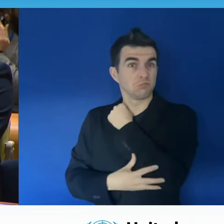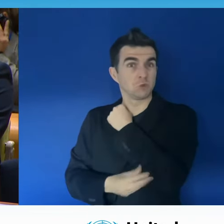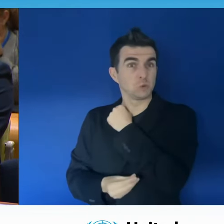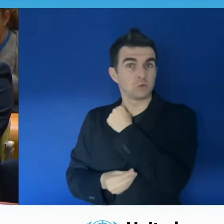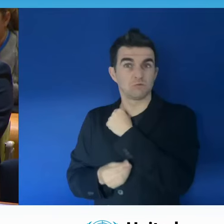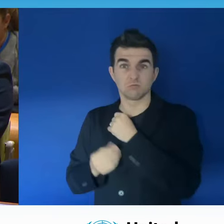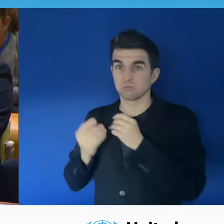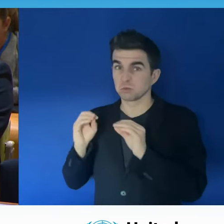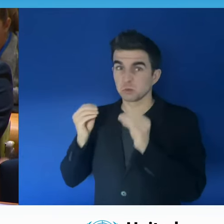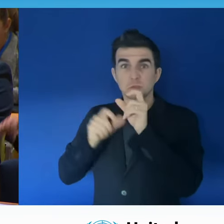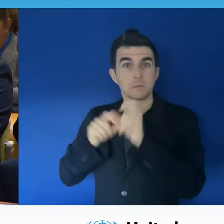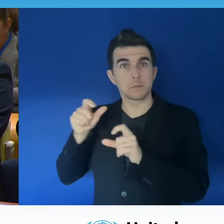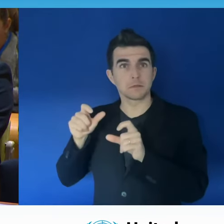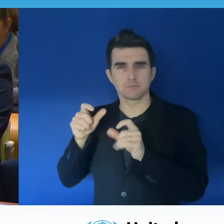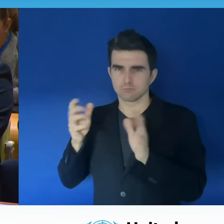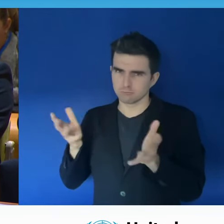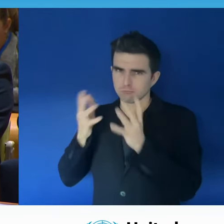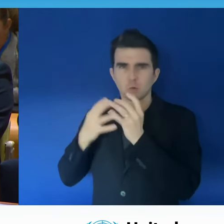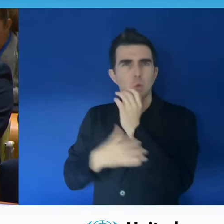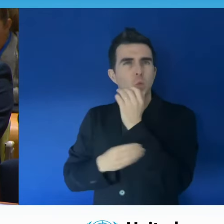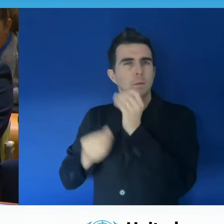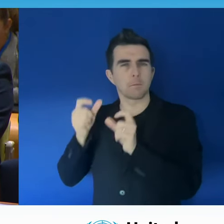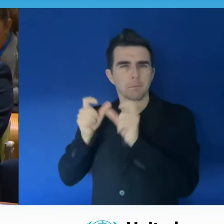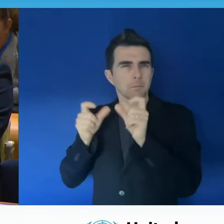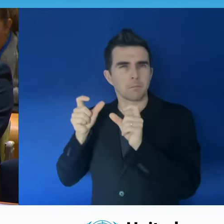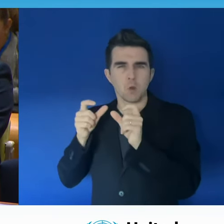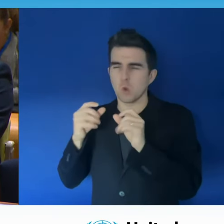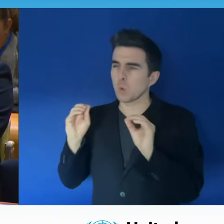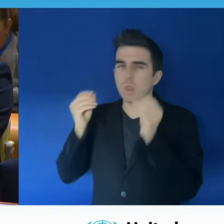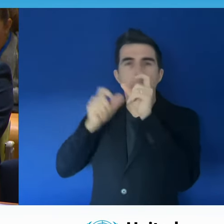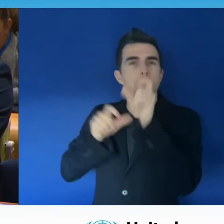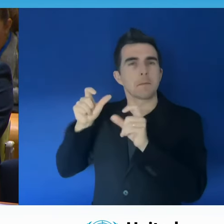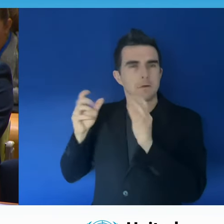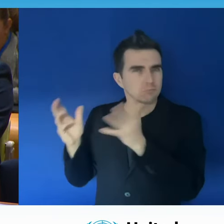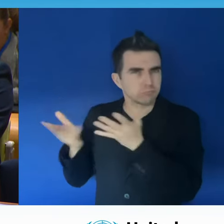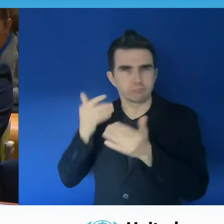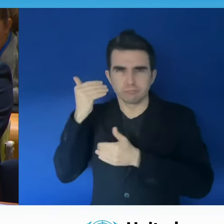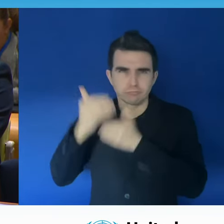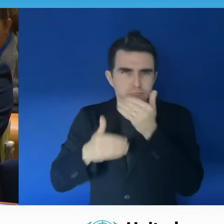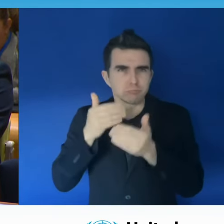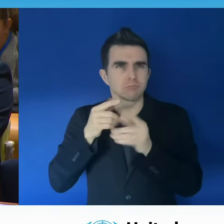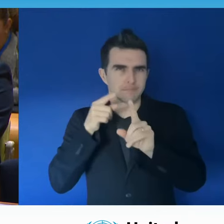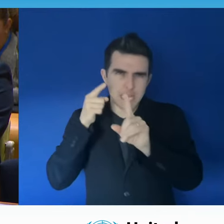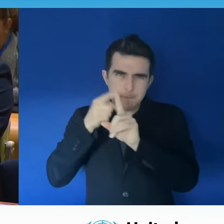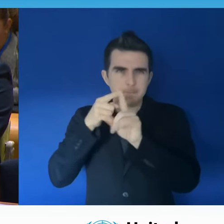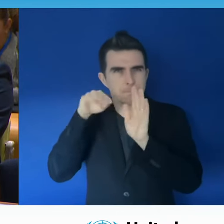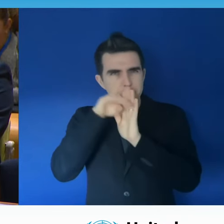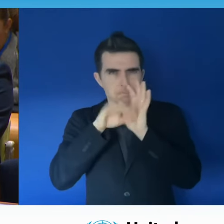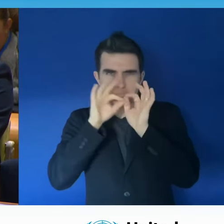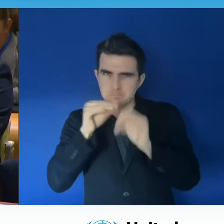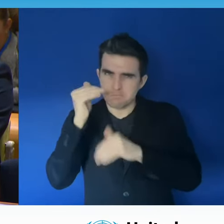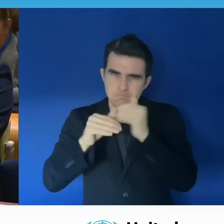the youth of the Dominican Republic, living this multidimensional poverty, which